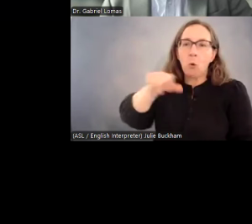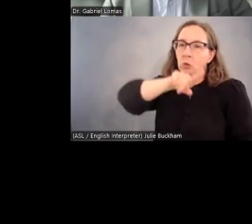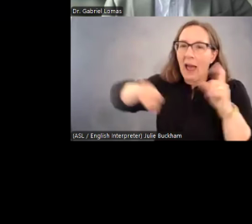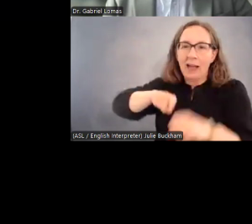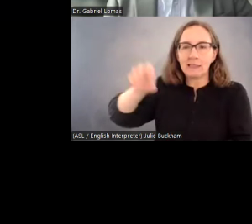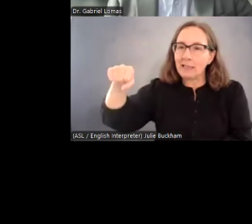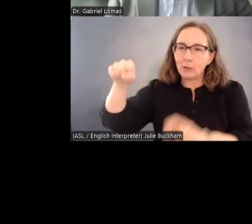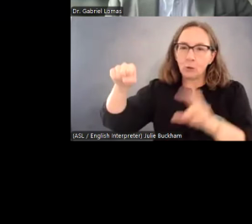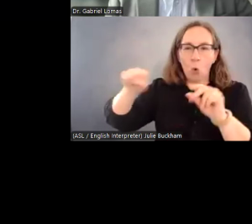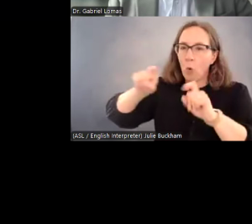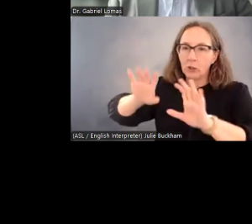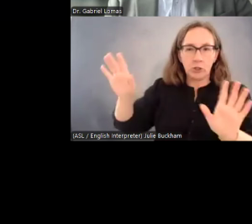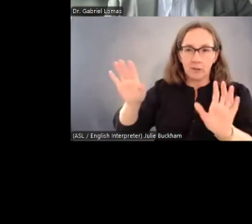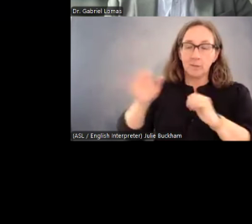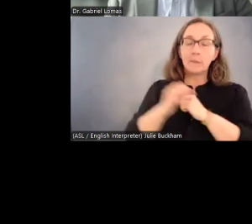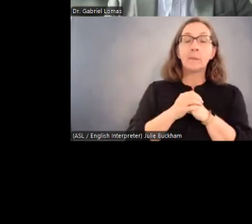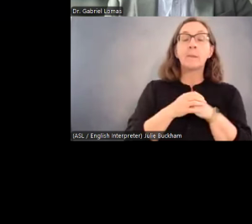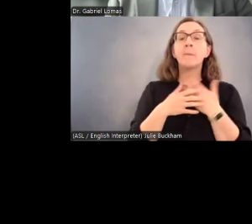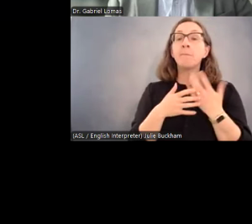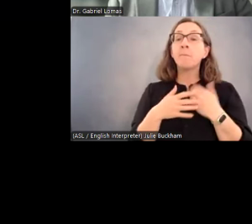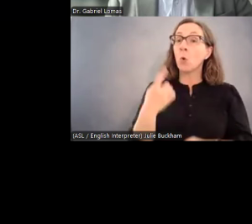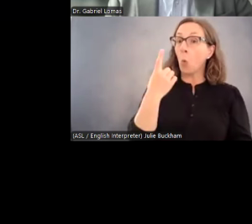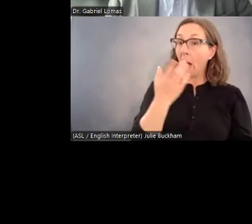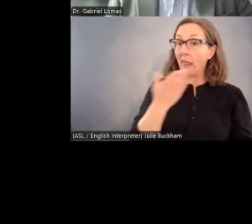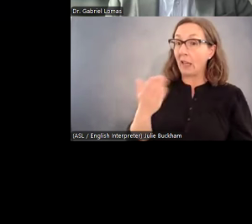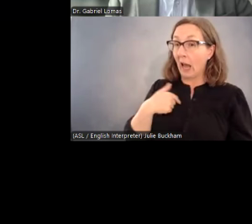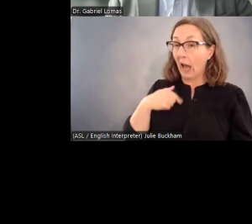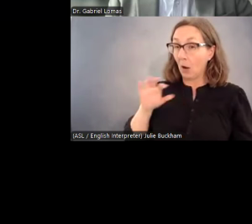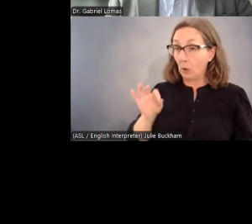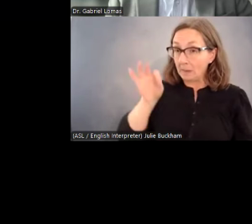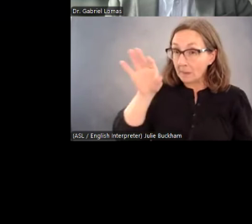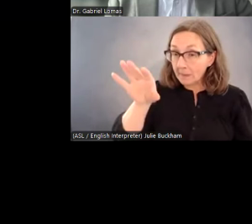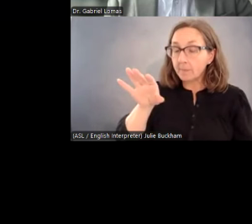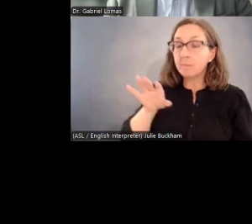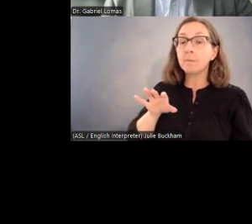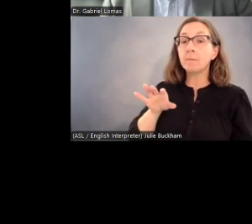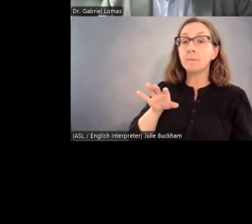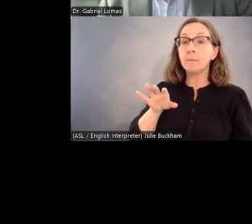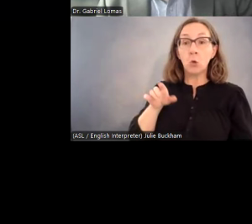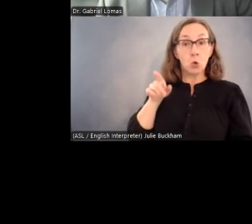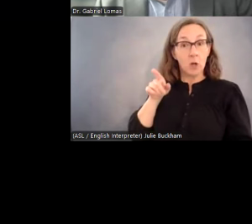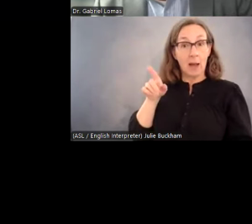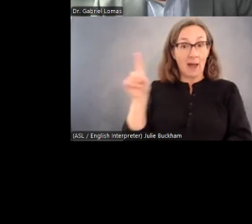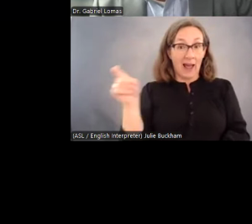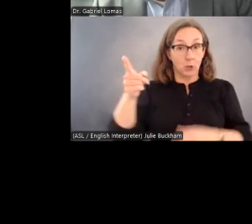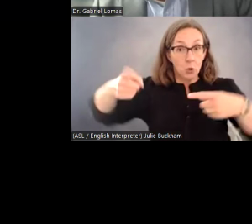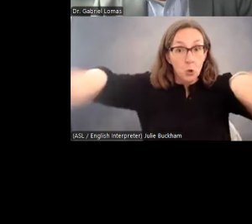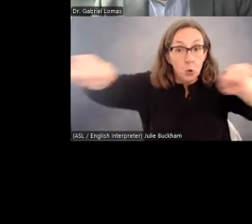interrogation. So one of the questions I would pose is, do you feel that her